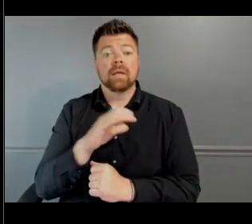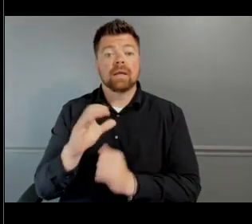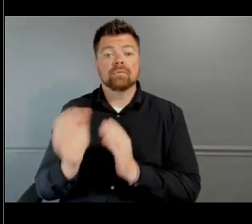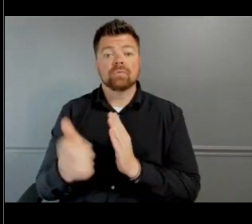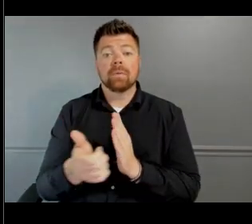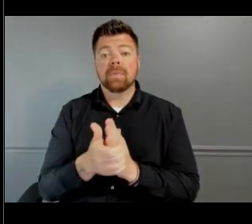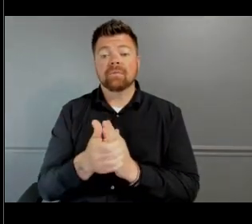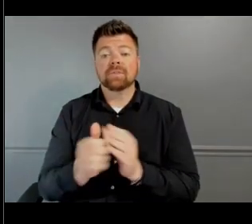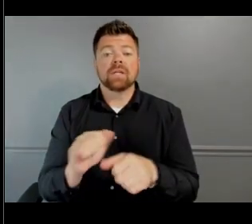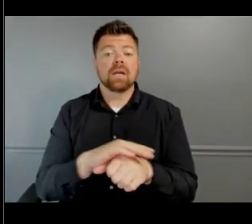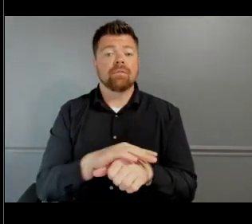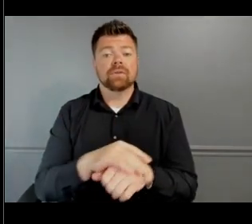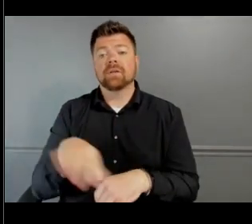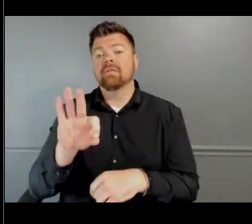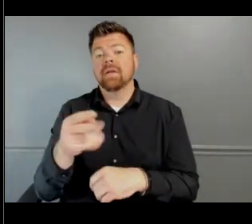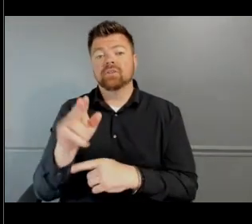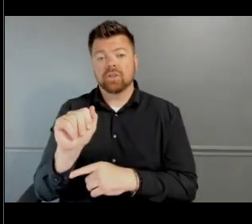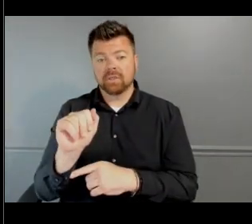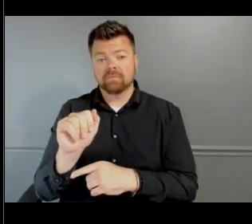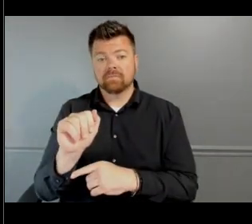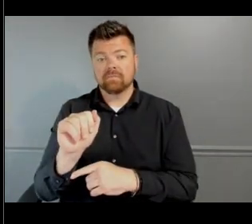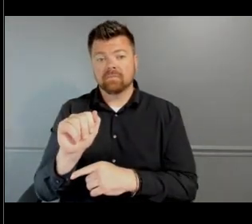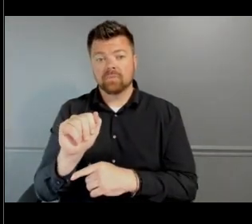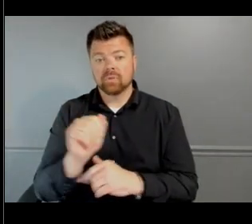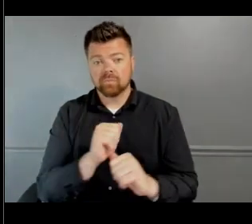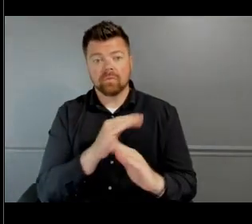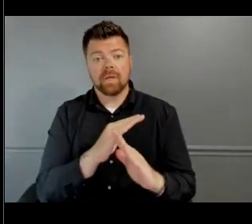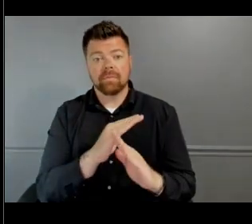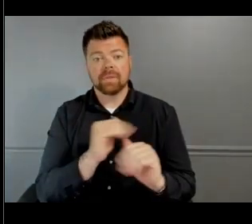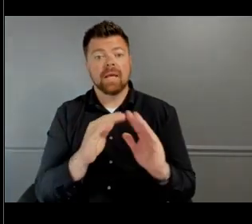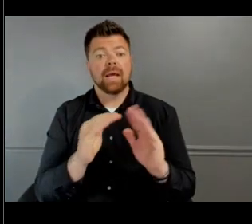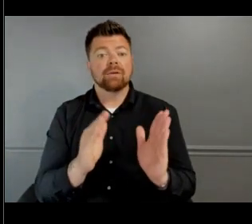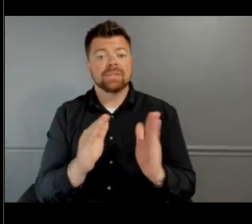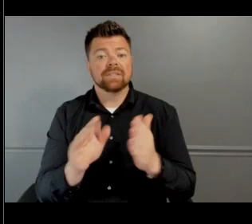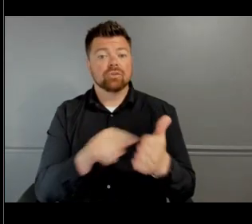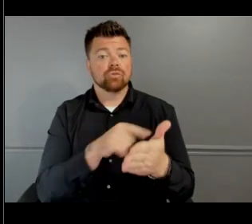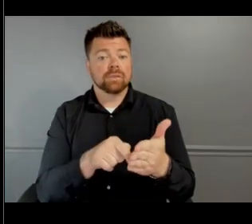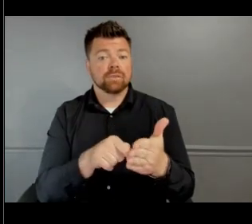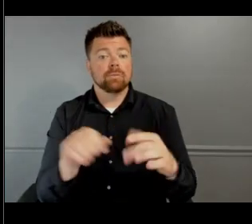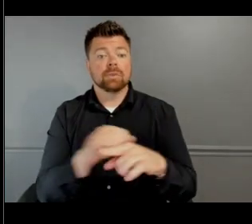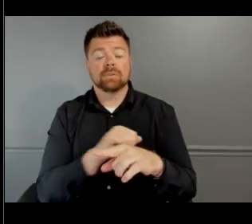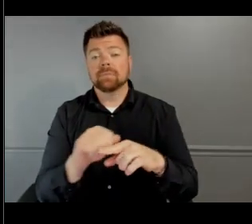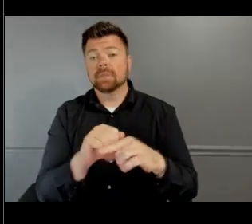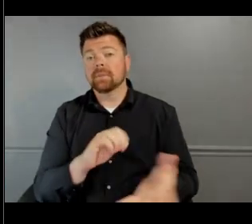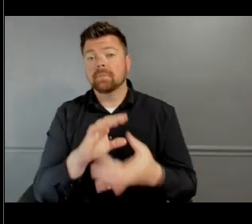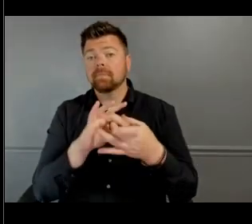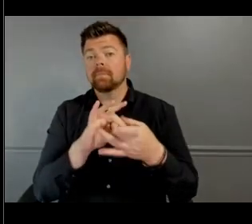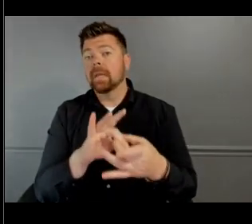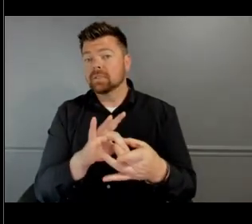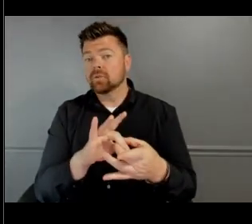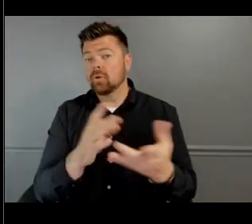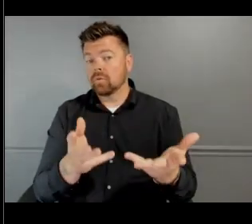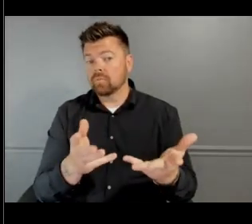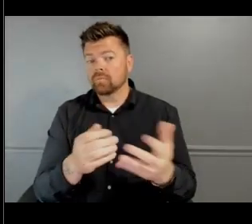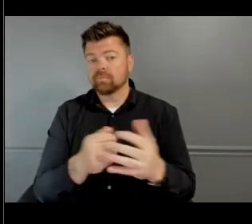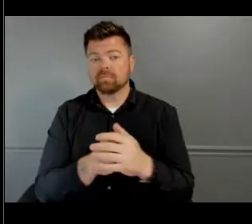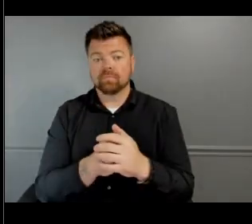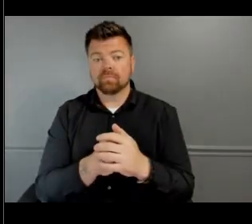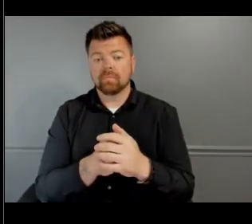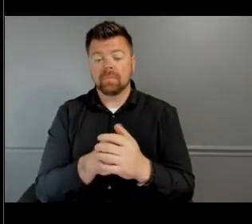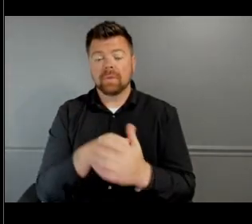amended the coverage of the FHA to prohibit housing discrimination practices based on